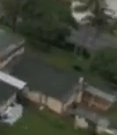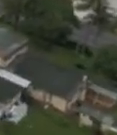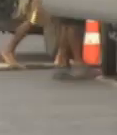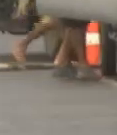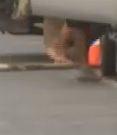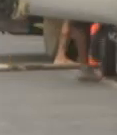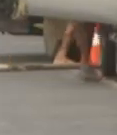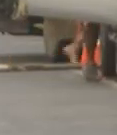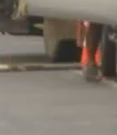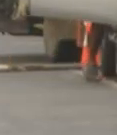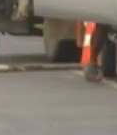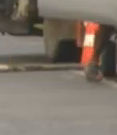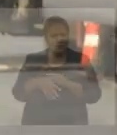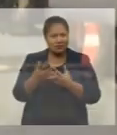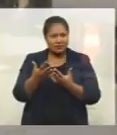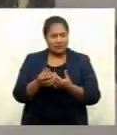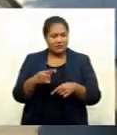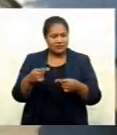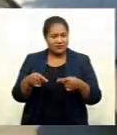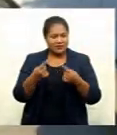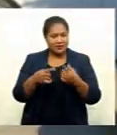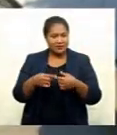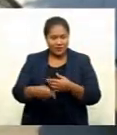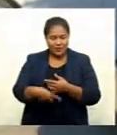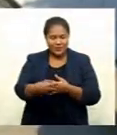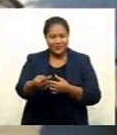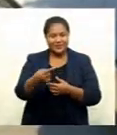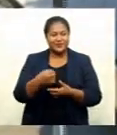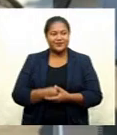In the news tonight, COVID-19 fight continues.